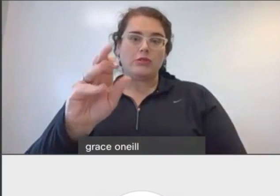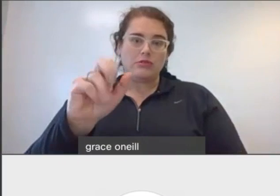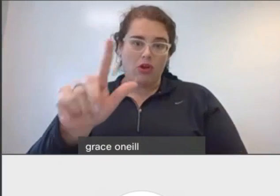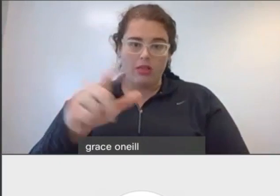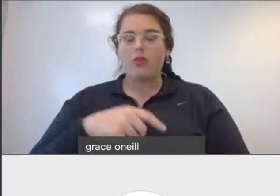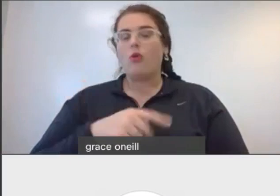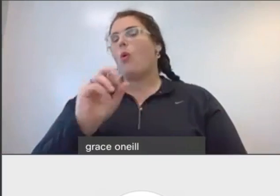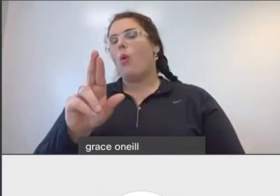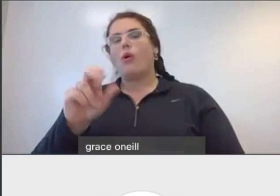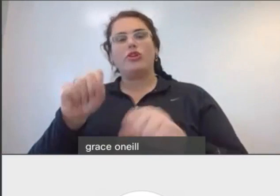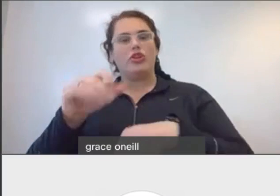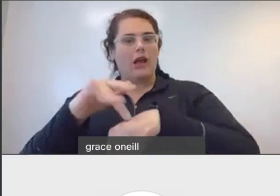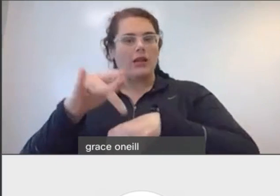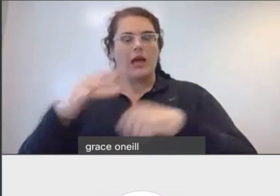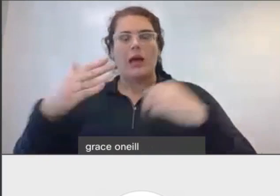likely.